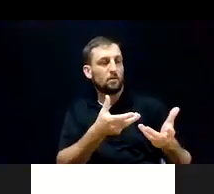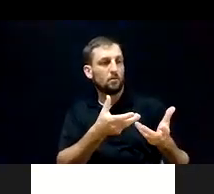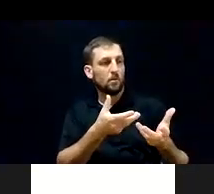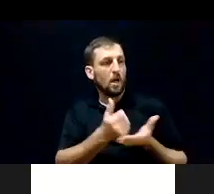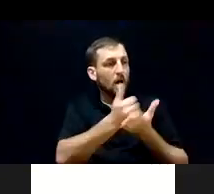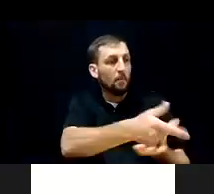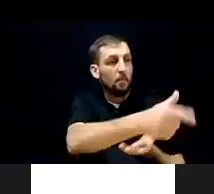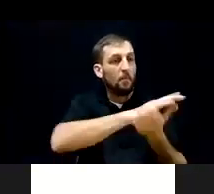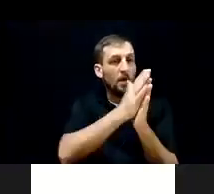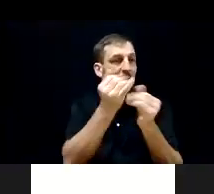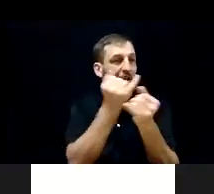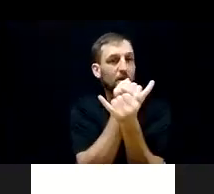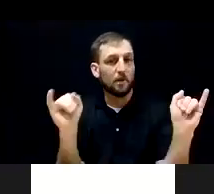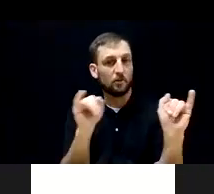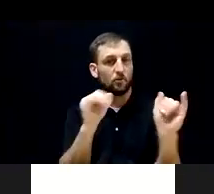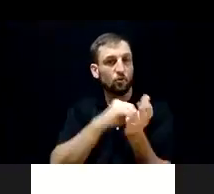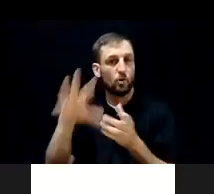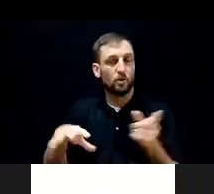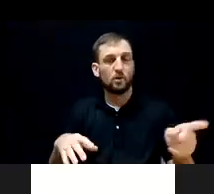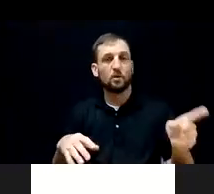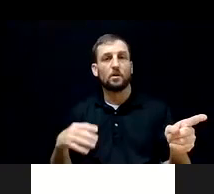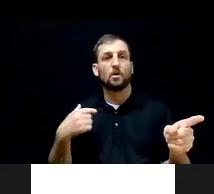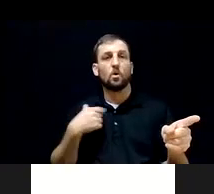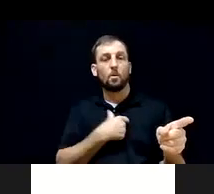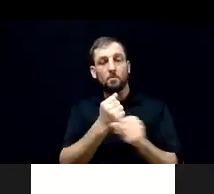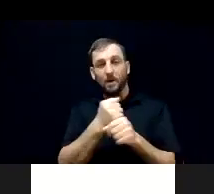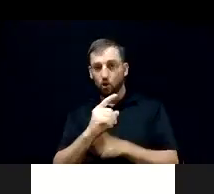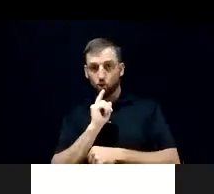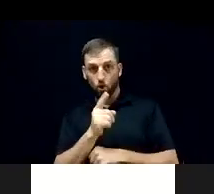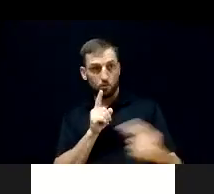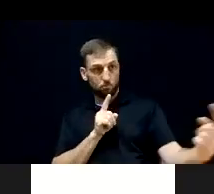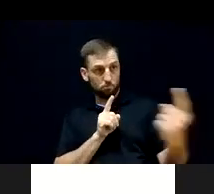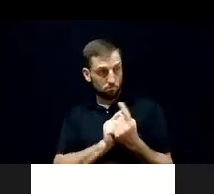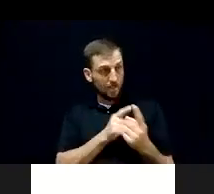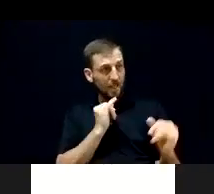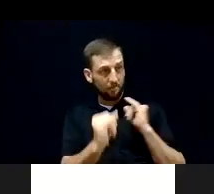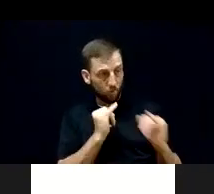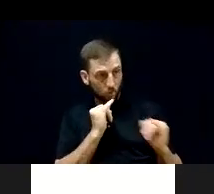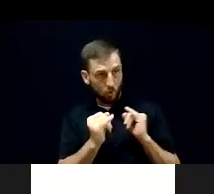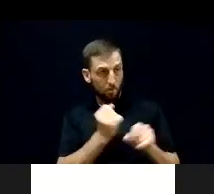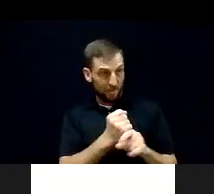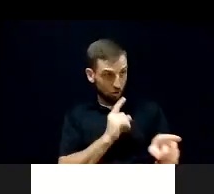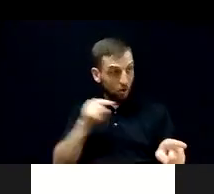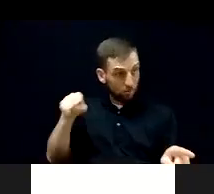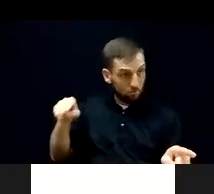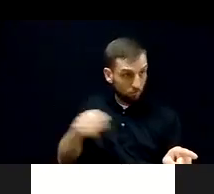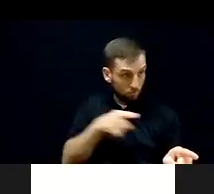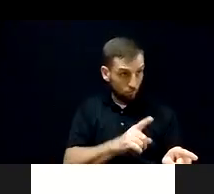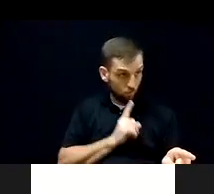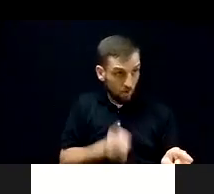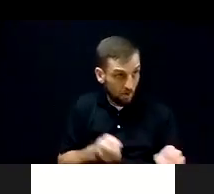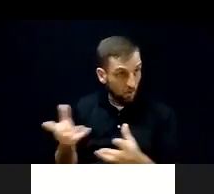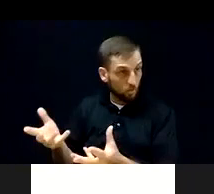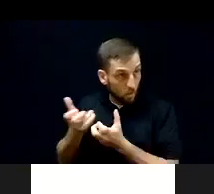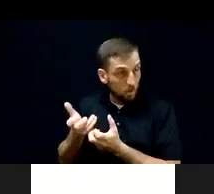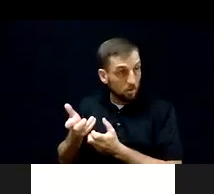So we need to make sure that as we interview our students that this is something that they really want and that they have